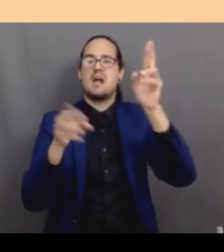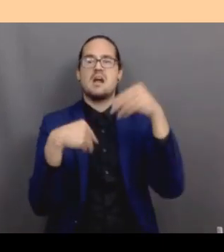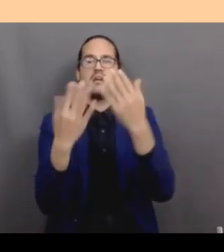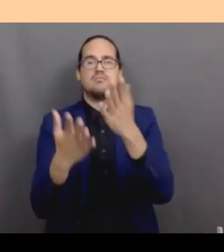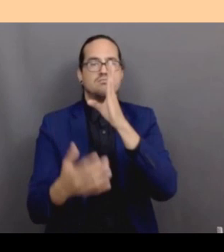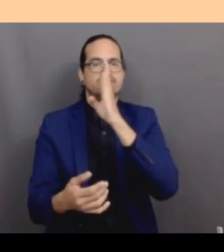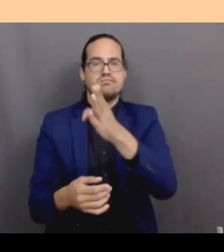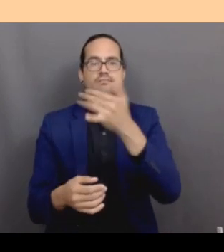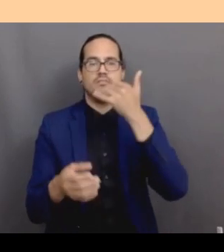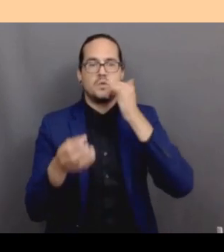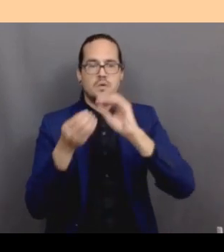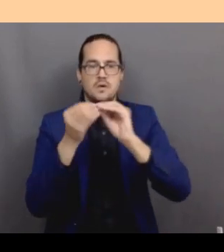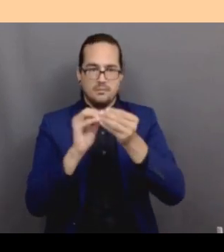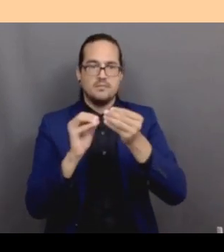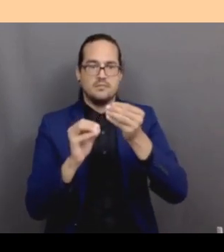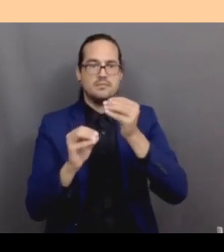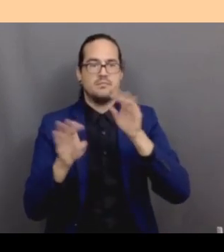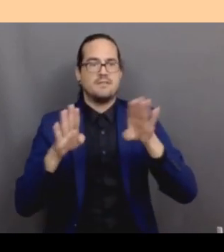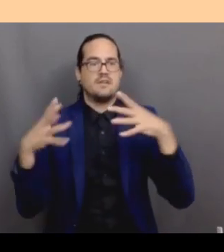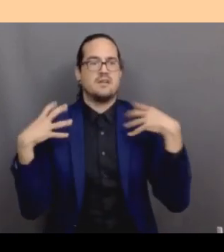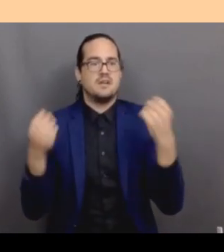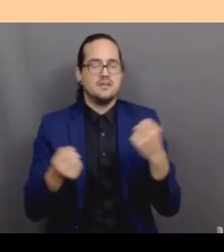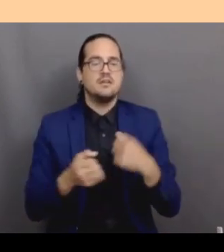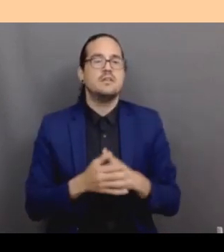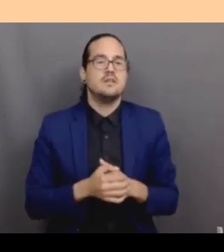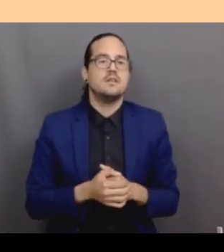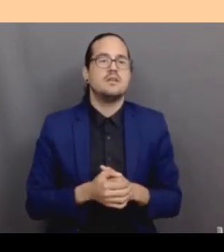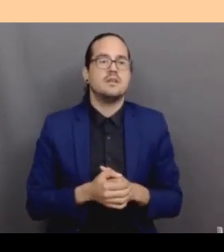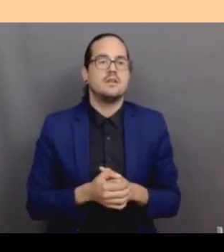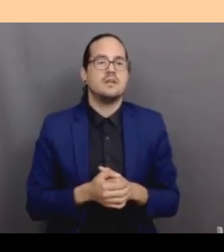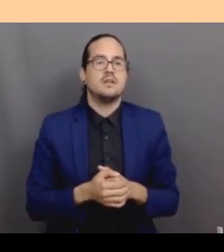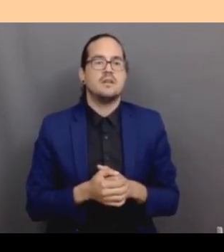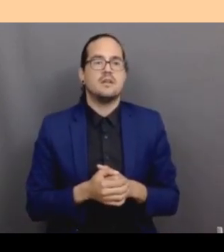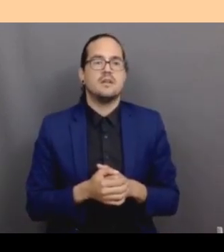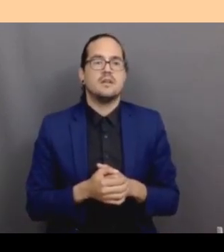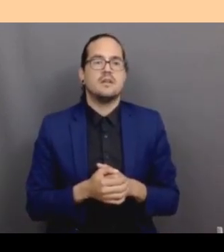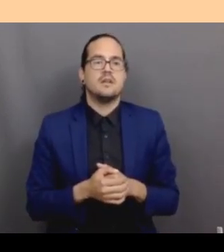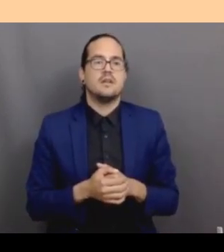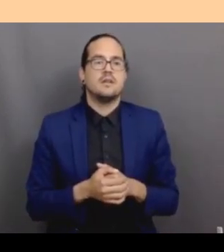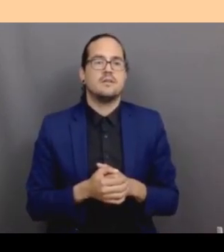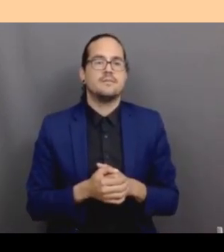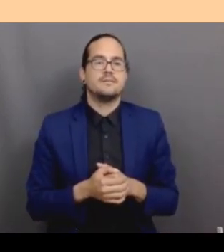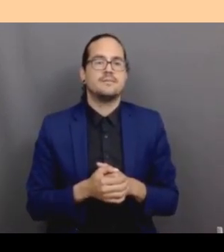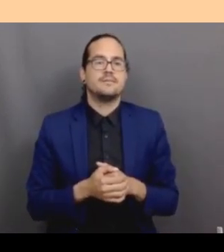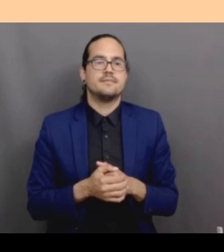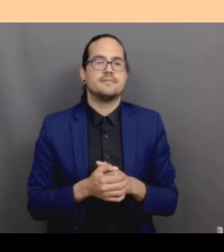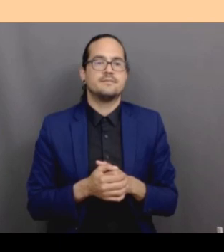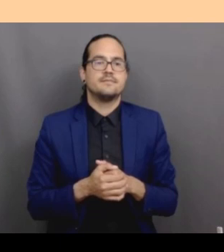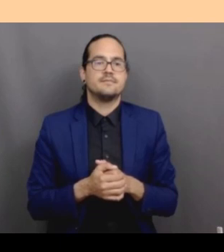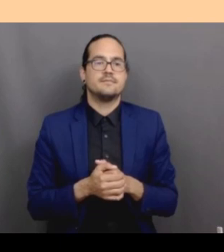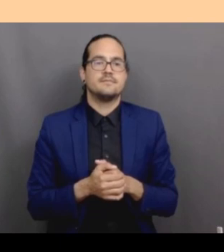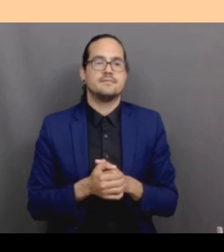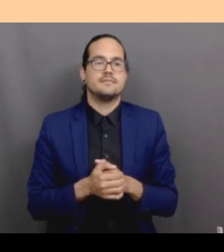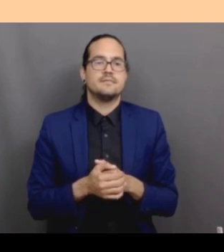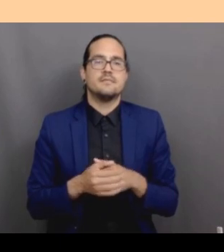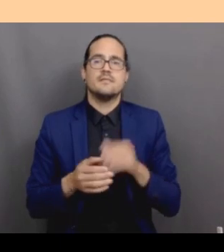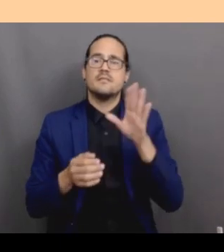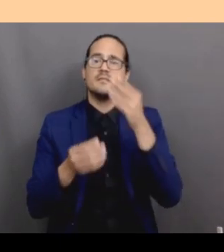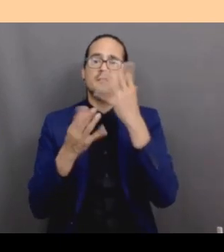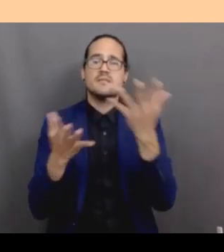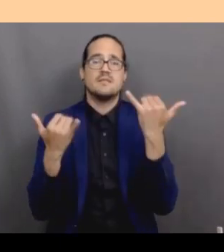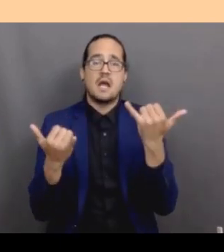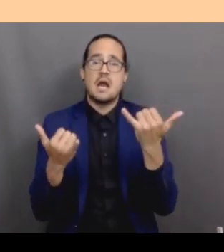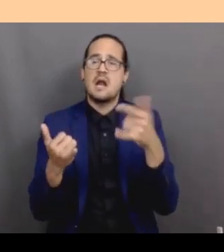during this time not to take these how you're feeling lightly. It's not unusual. It's